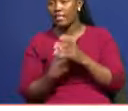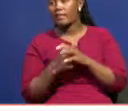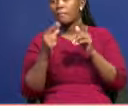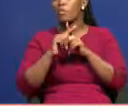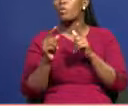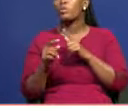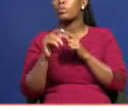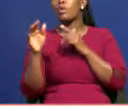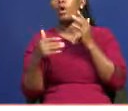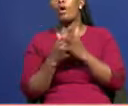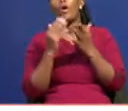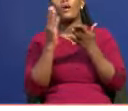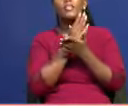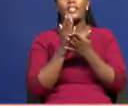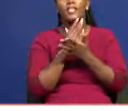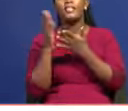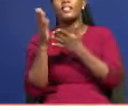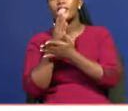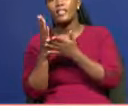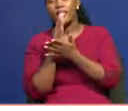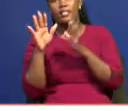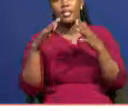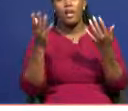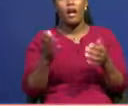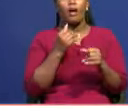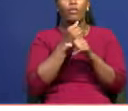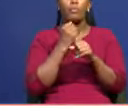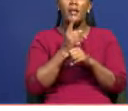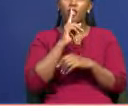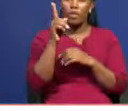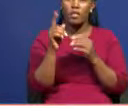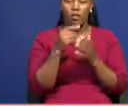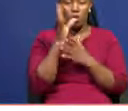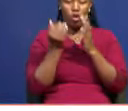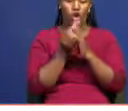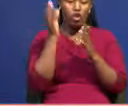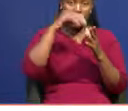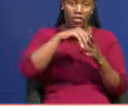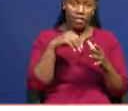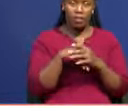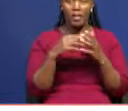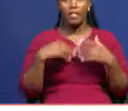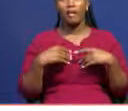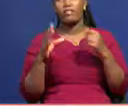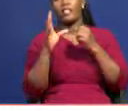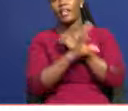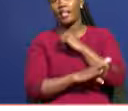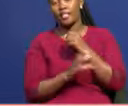they be able to put the kind of investment they'd want to put in the country